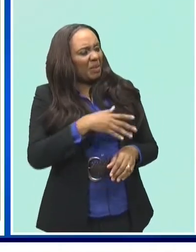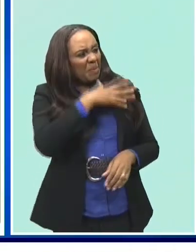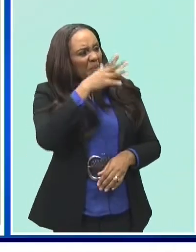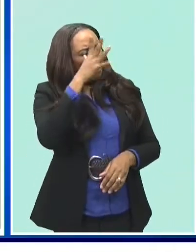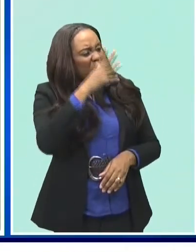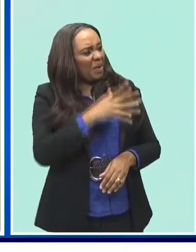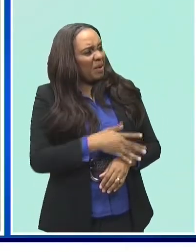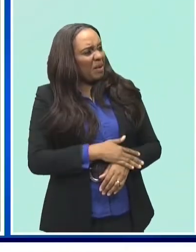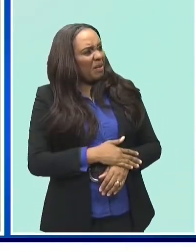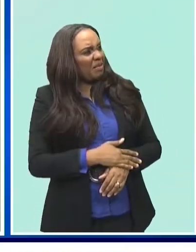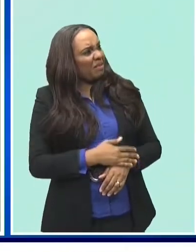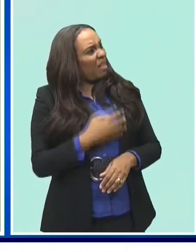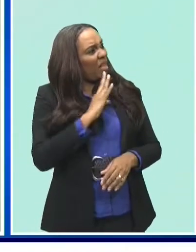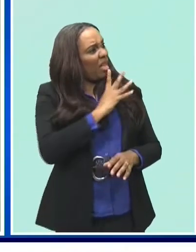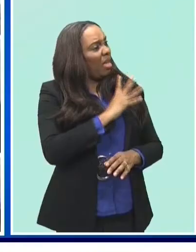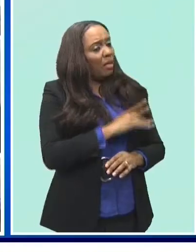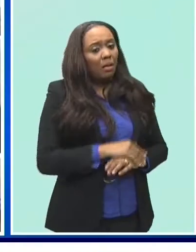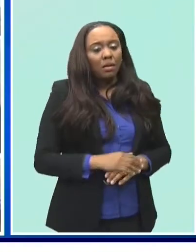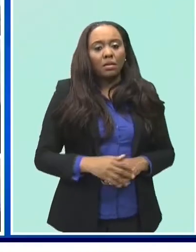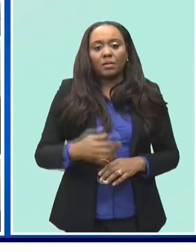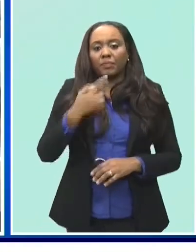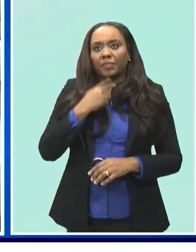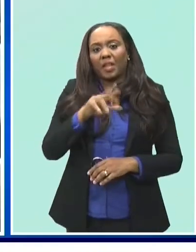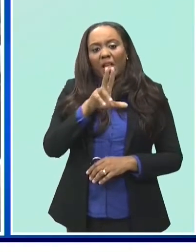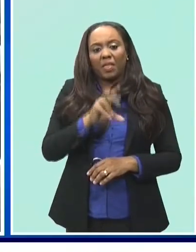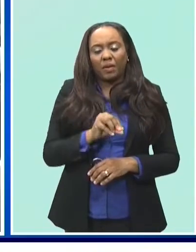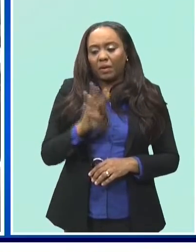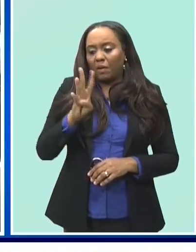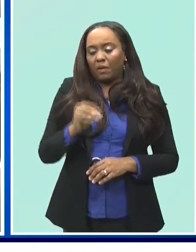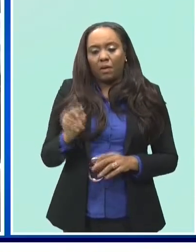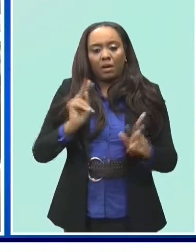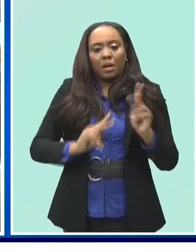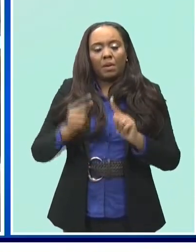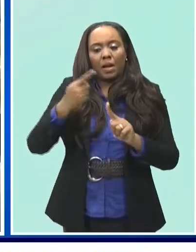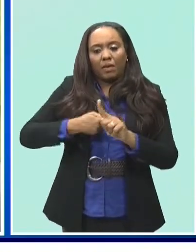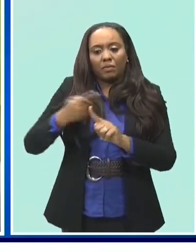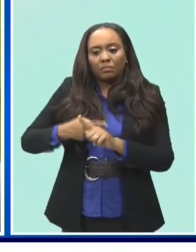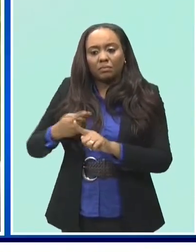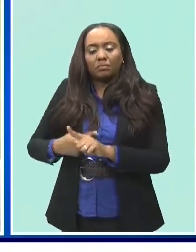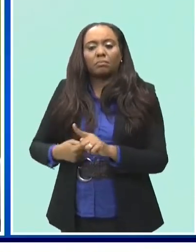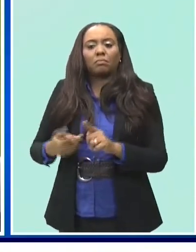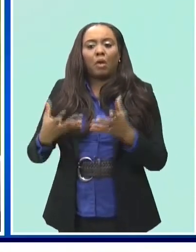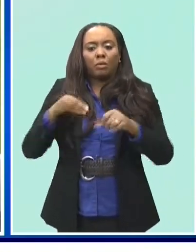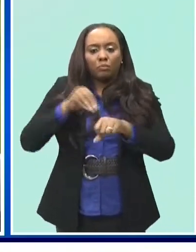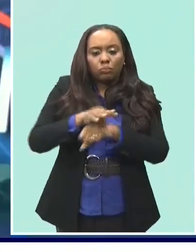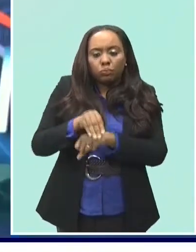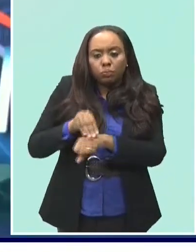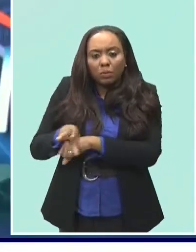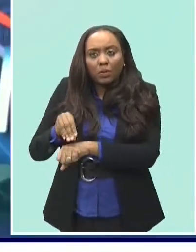guidance to an average of 30 to 40 people per month through individual and family life counseling.